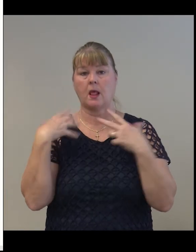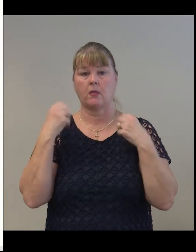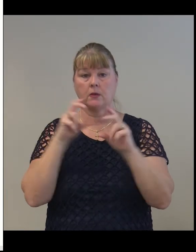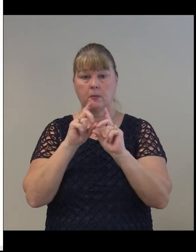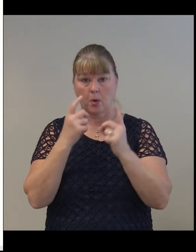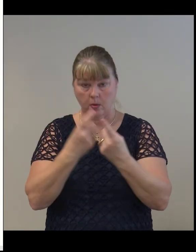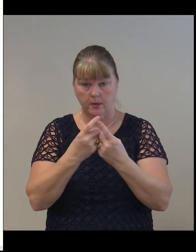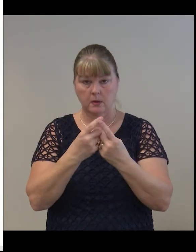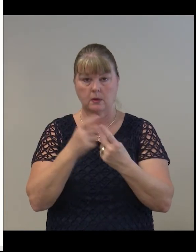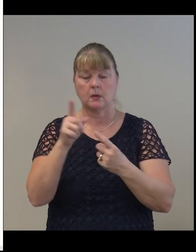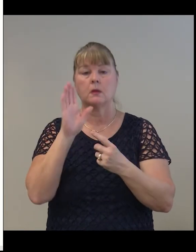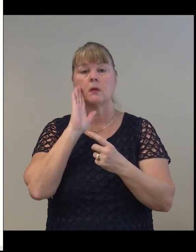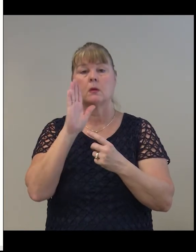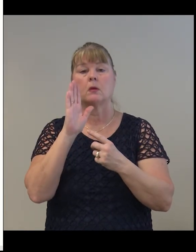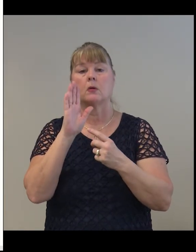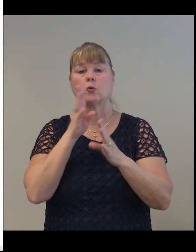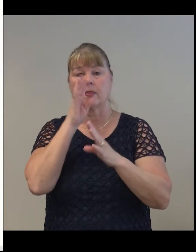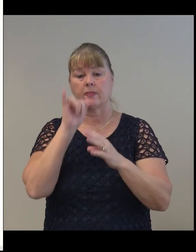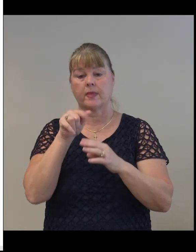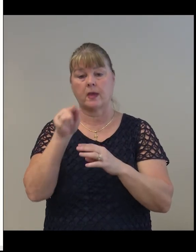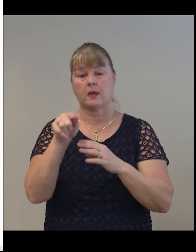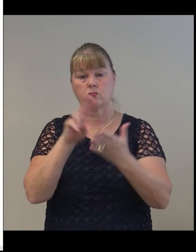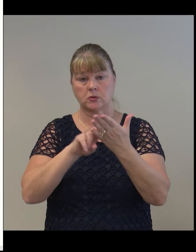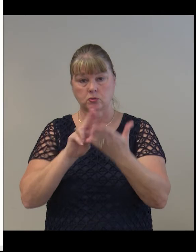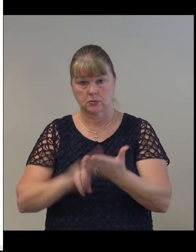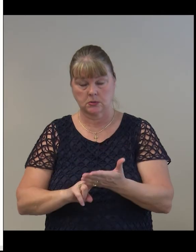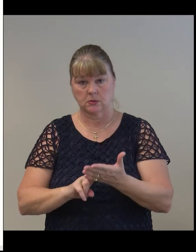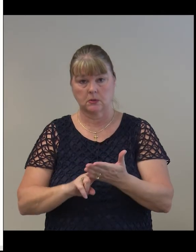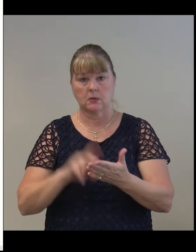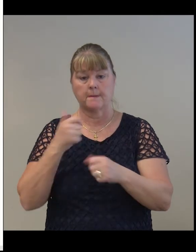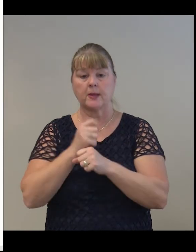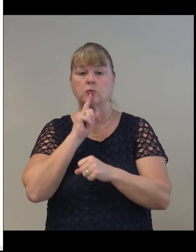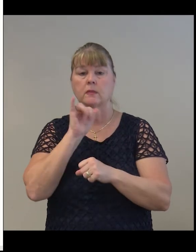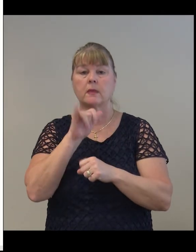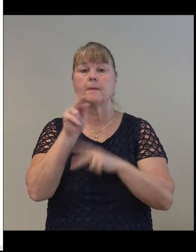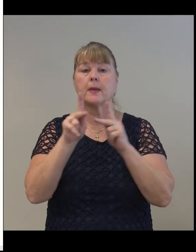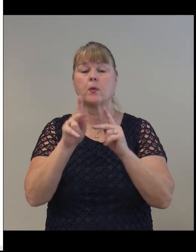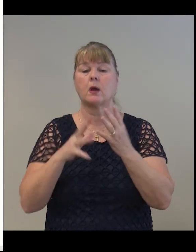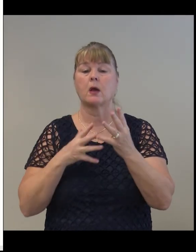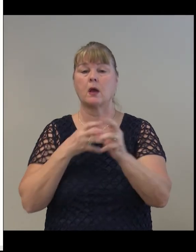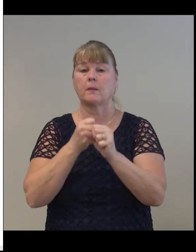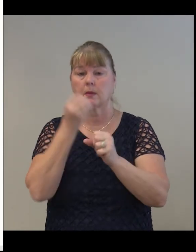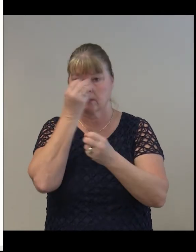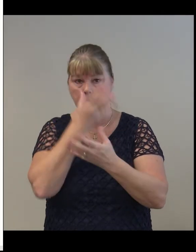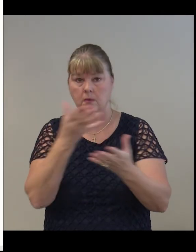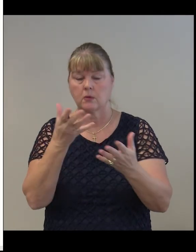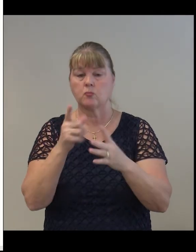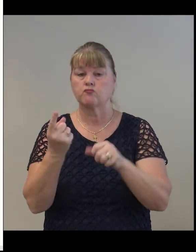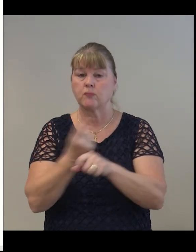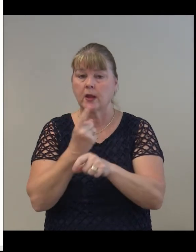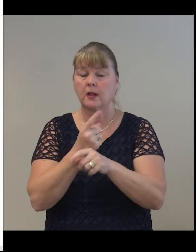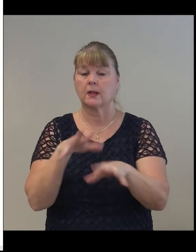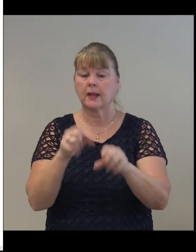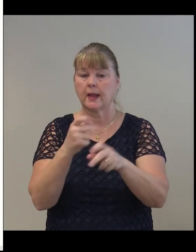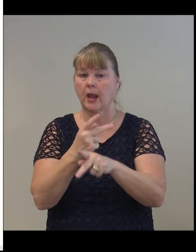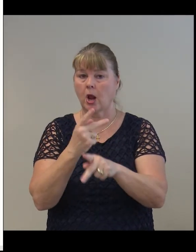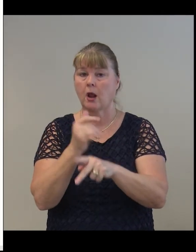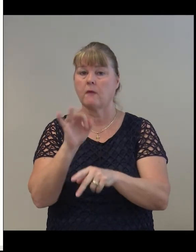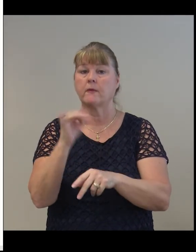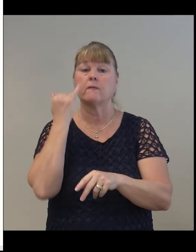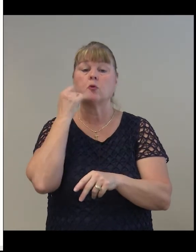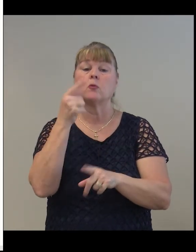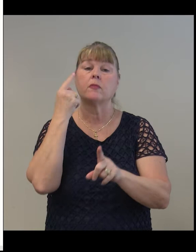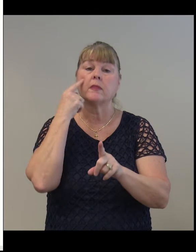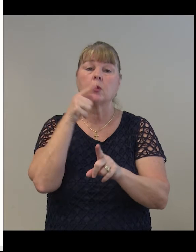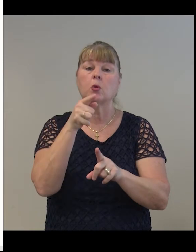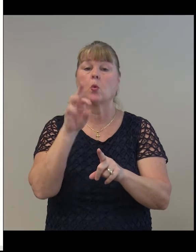the health department, and they create this registry and they make sure that people are updated on it regularly and taken care of.